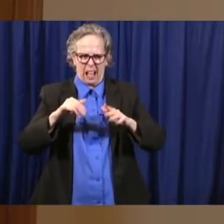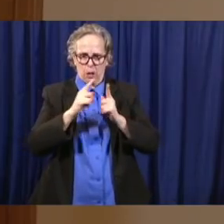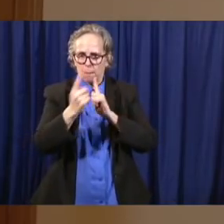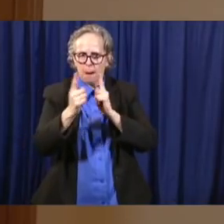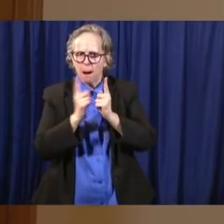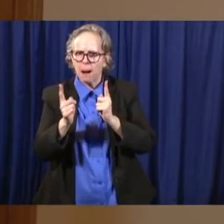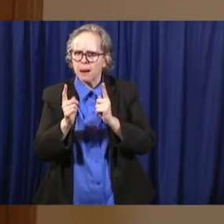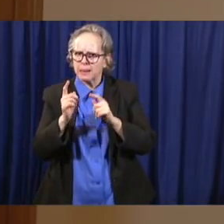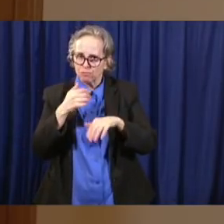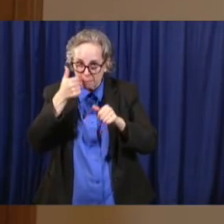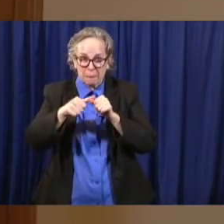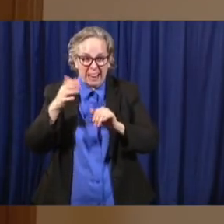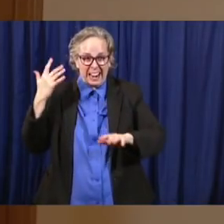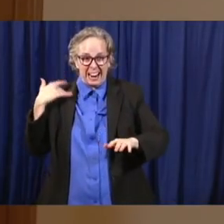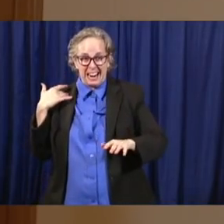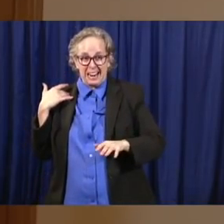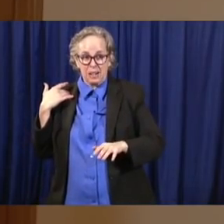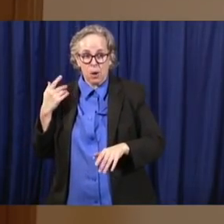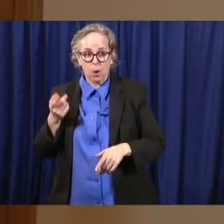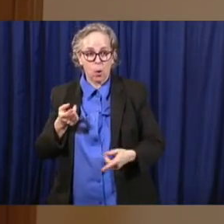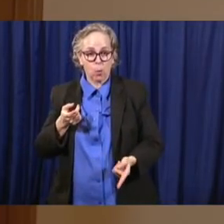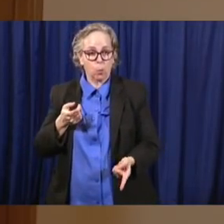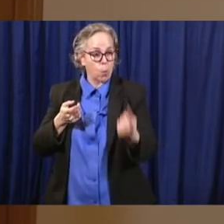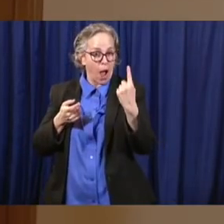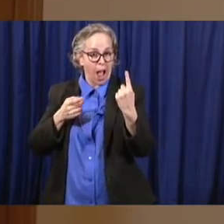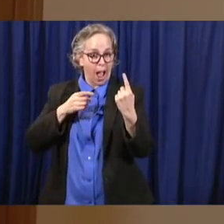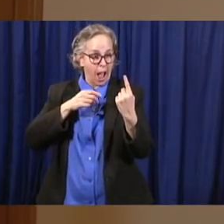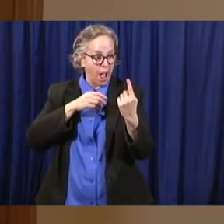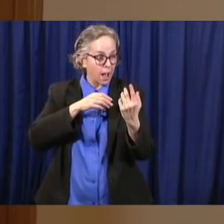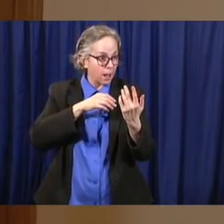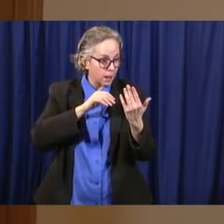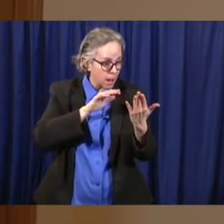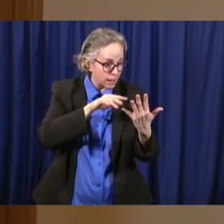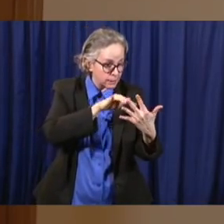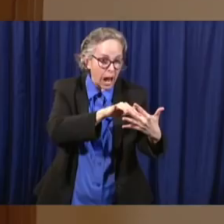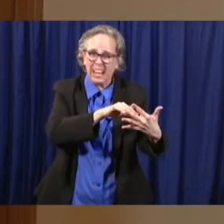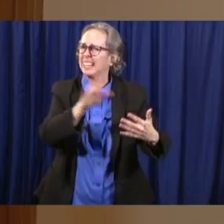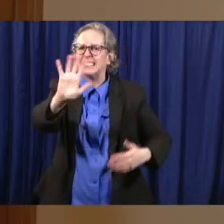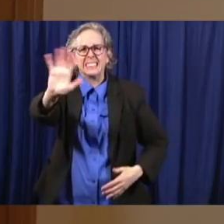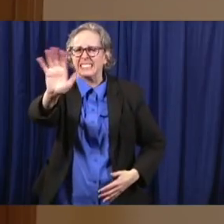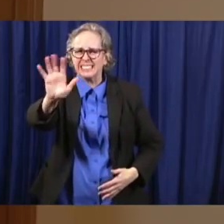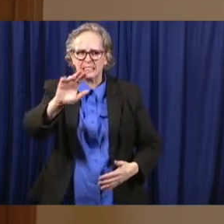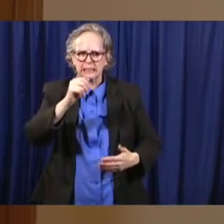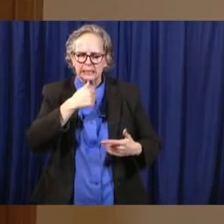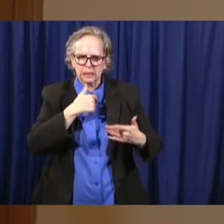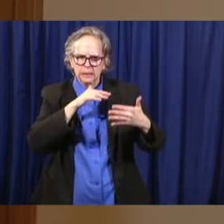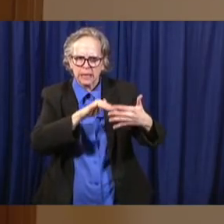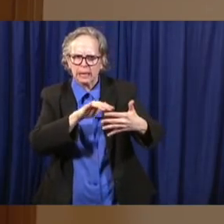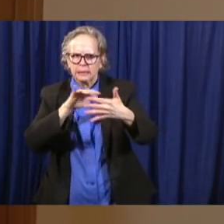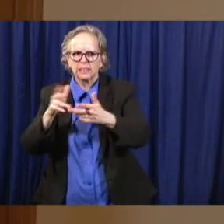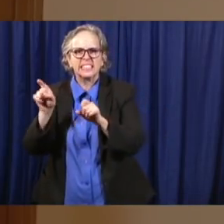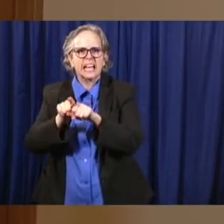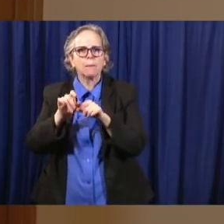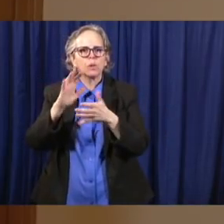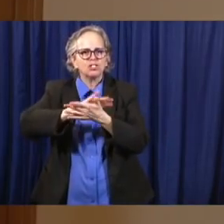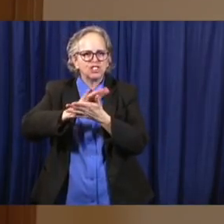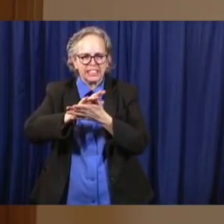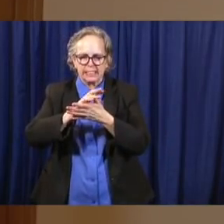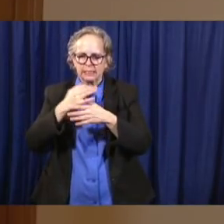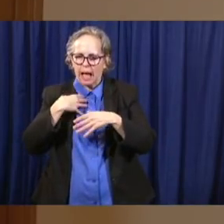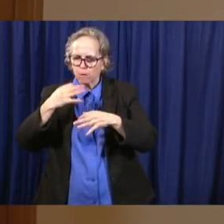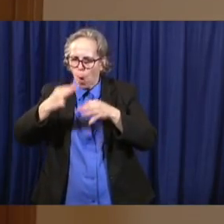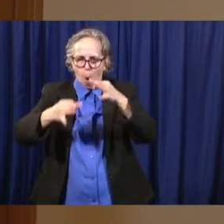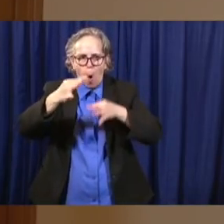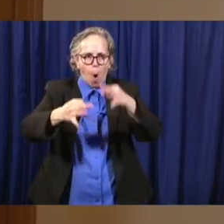of Swiss cheese. When you layer them slightly over the holes with each layer, collectively that makes a difference. And what we